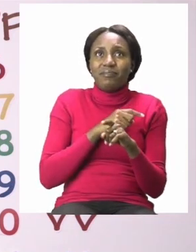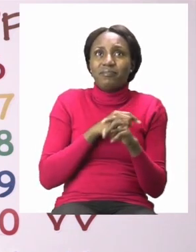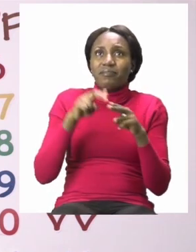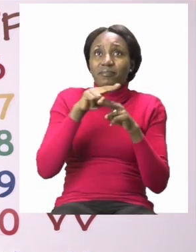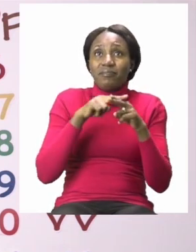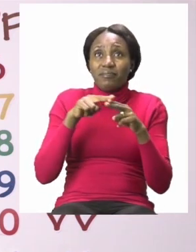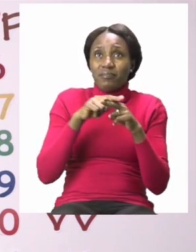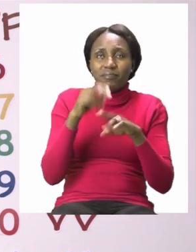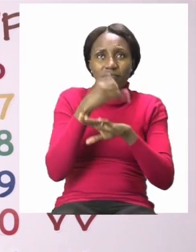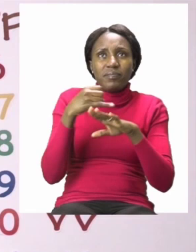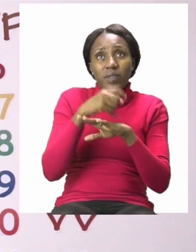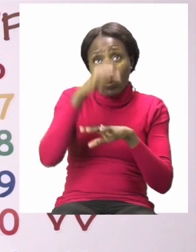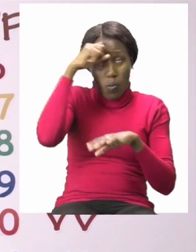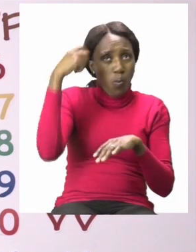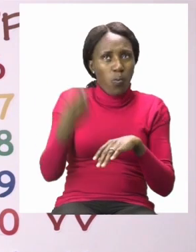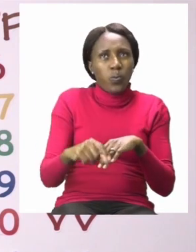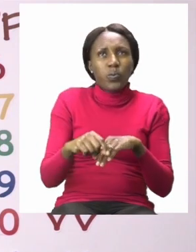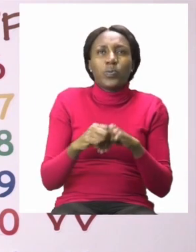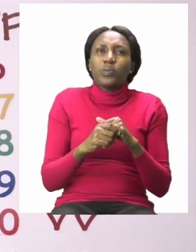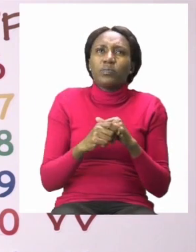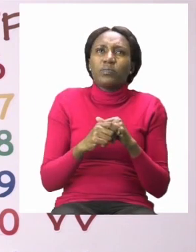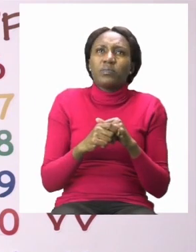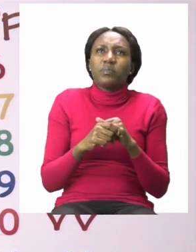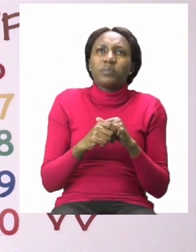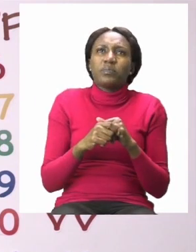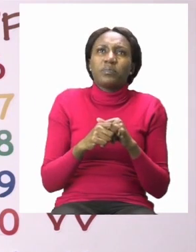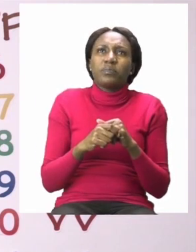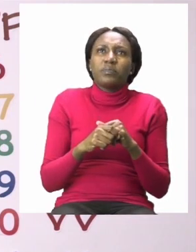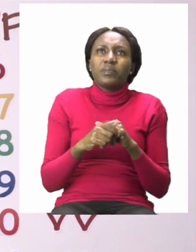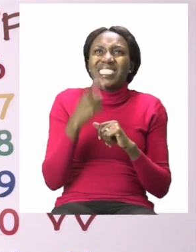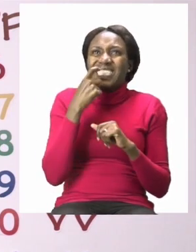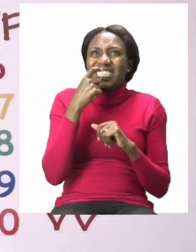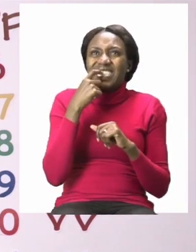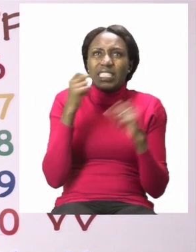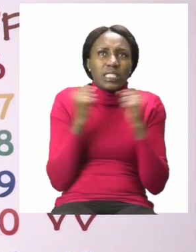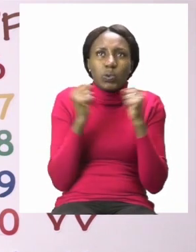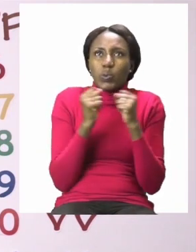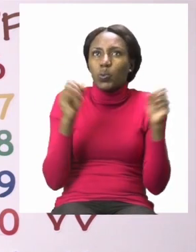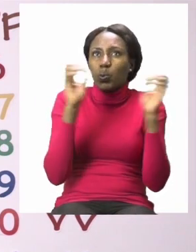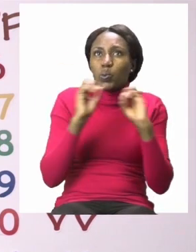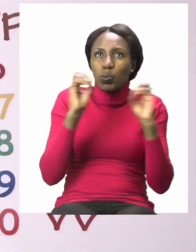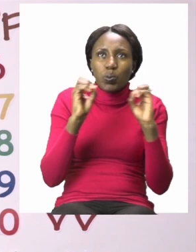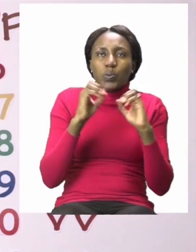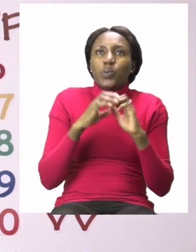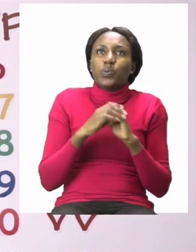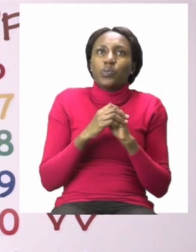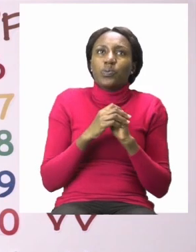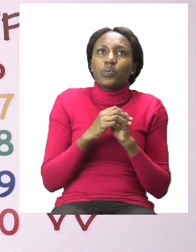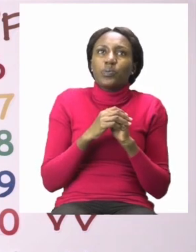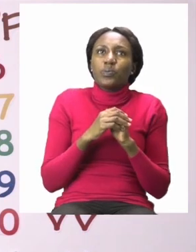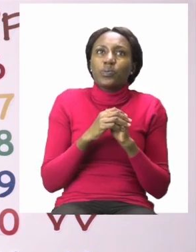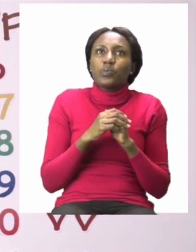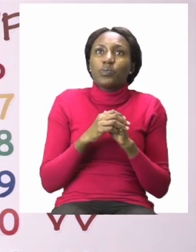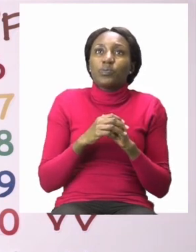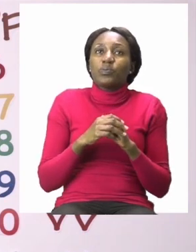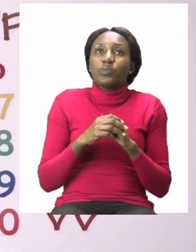are hot. They don't have any ice, but they still need a house. So a hut is